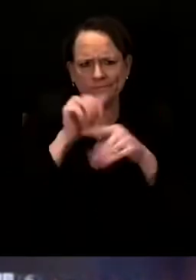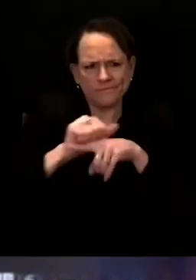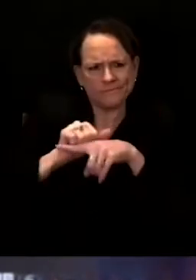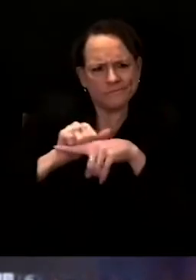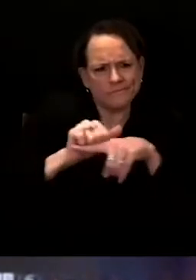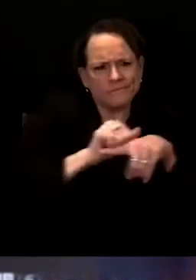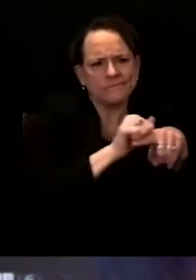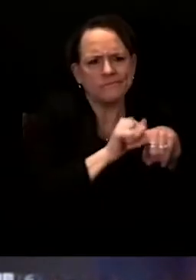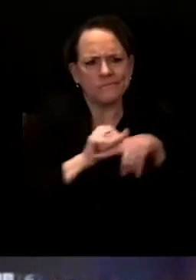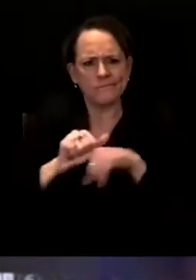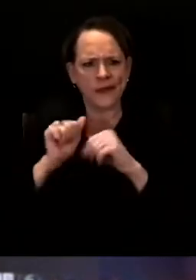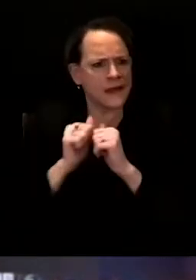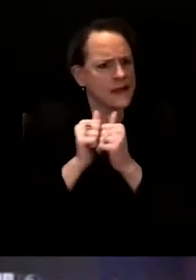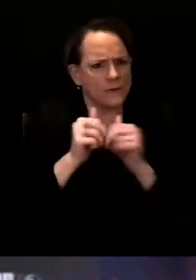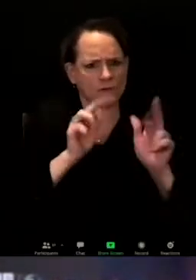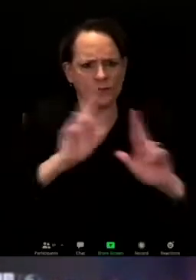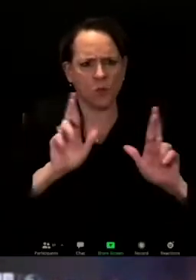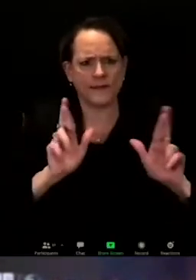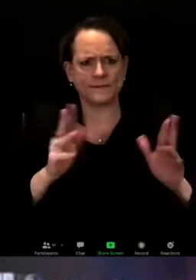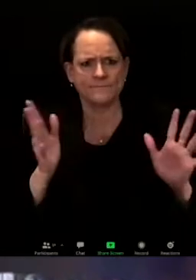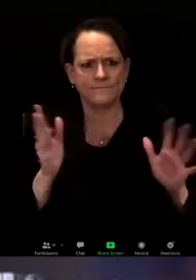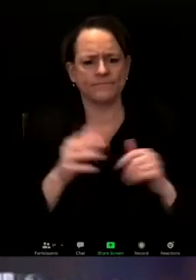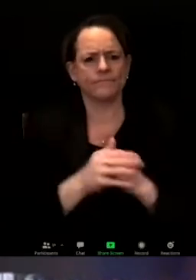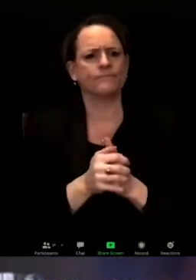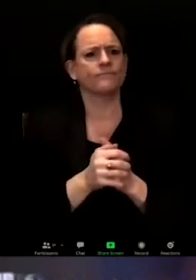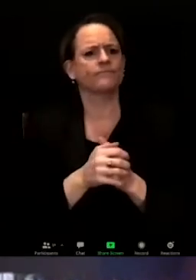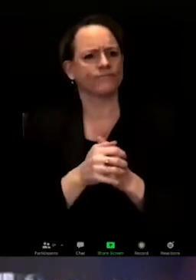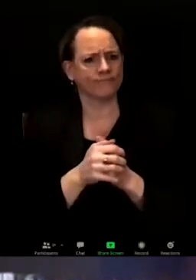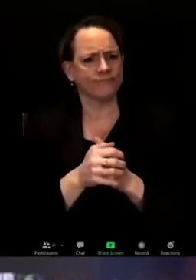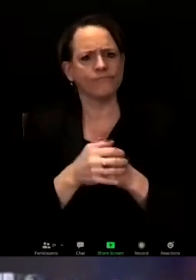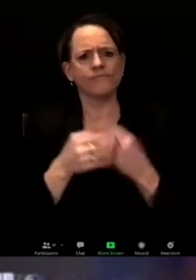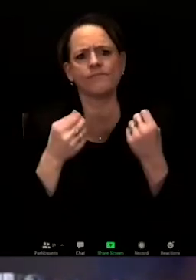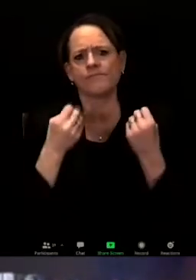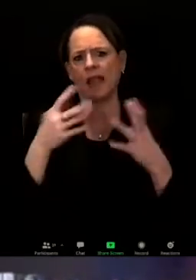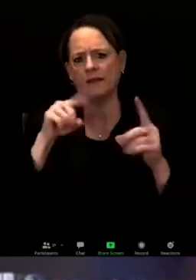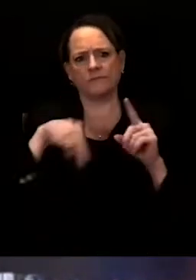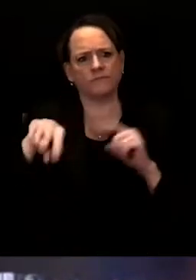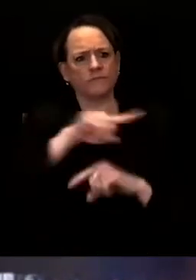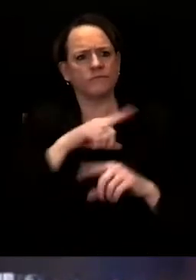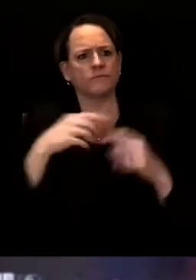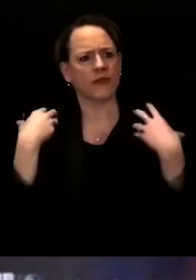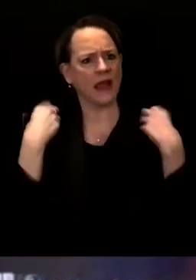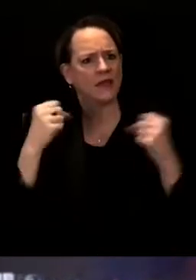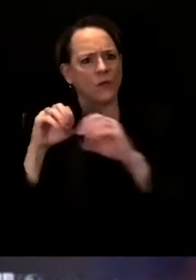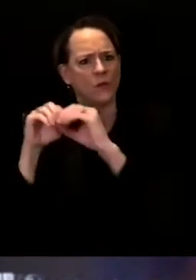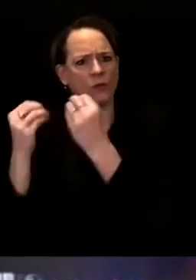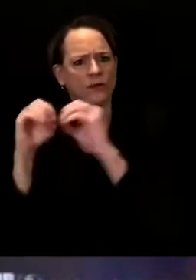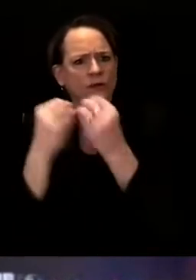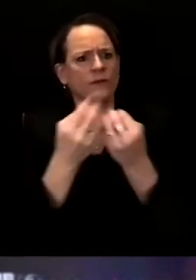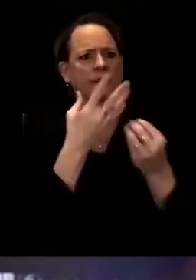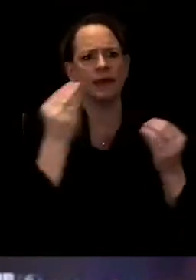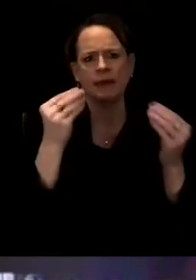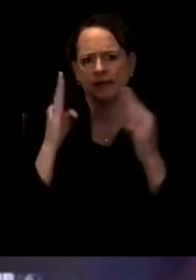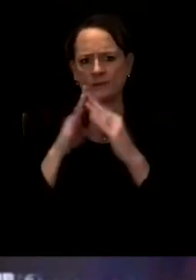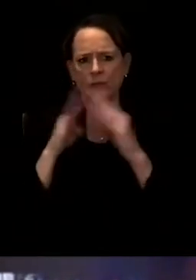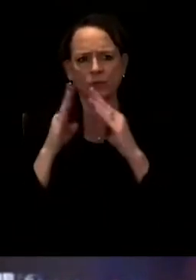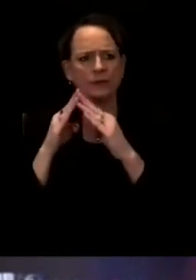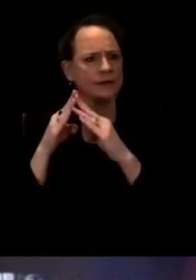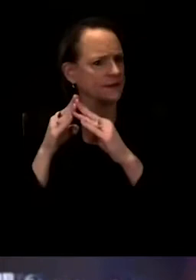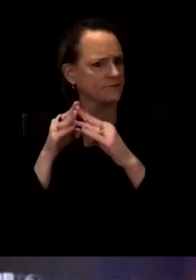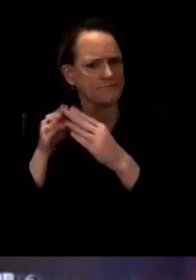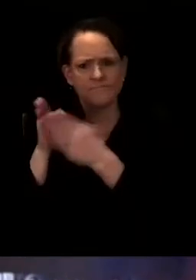and local health departments and their community partners have continued mass vaccination planning